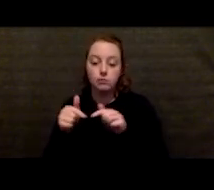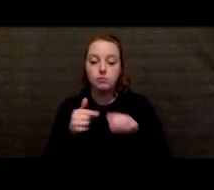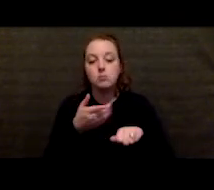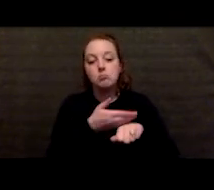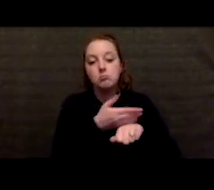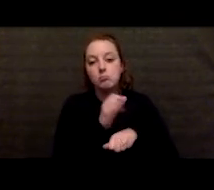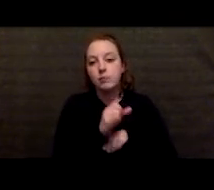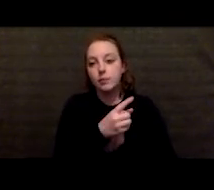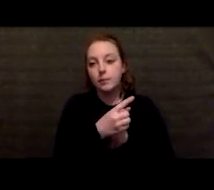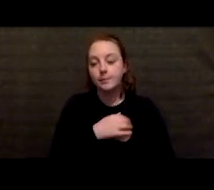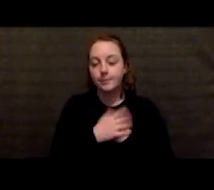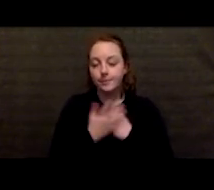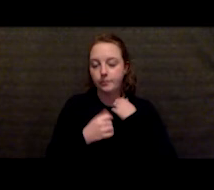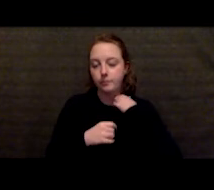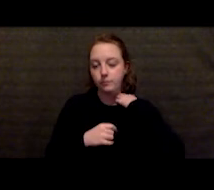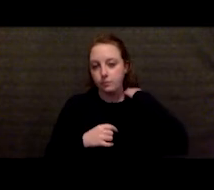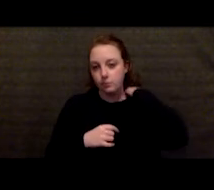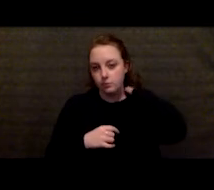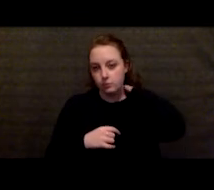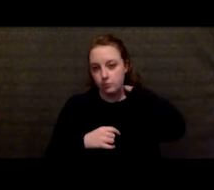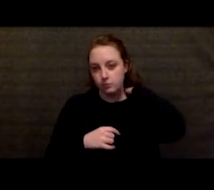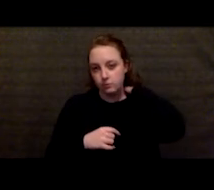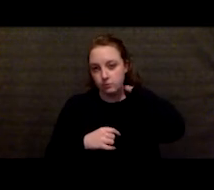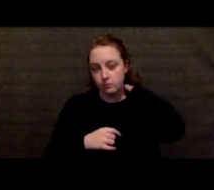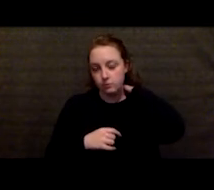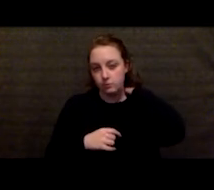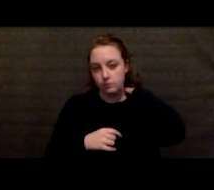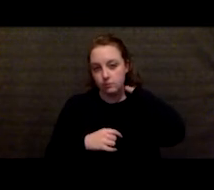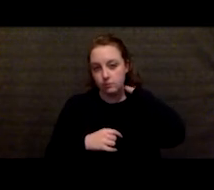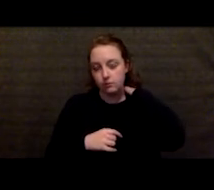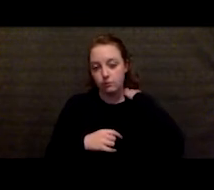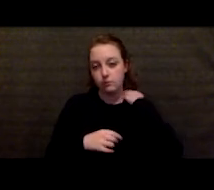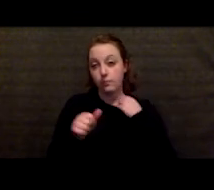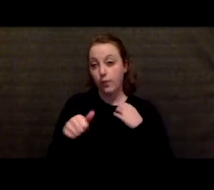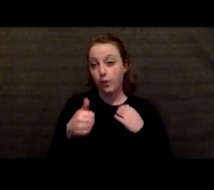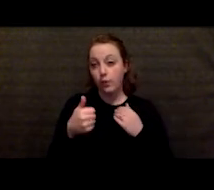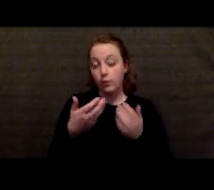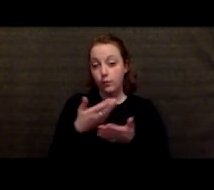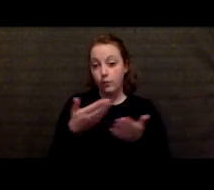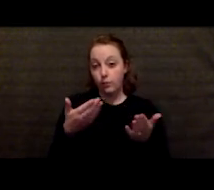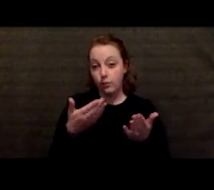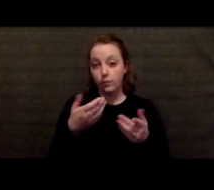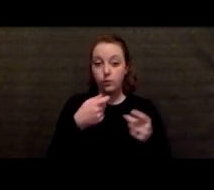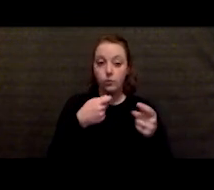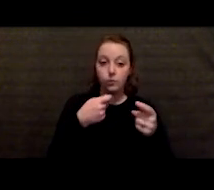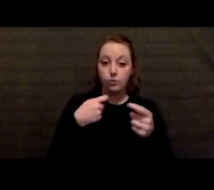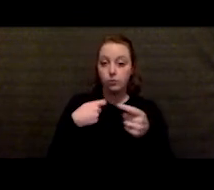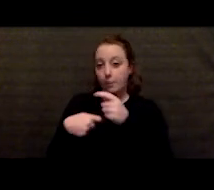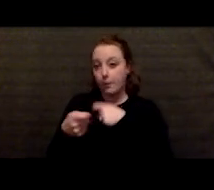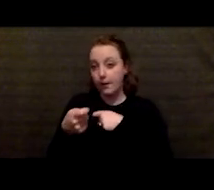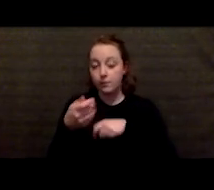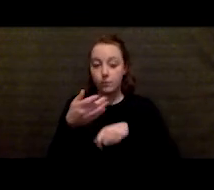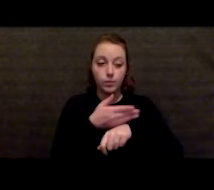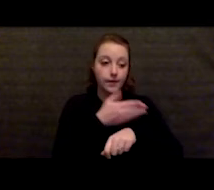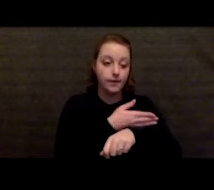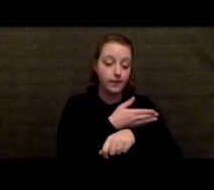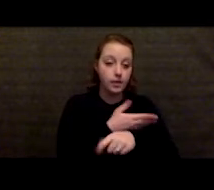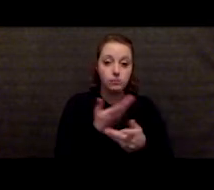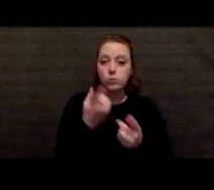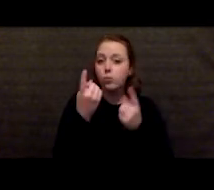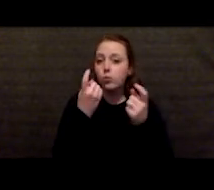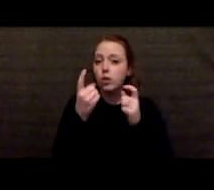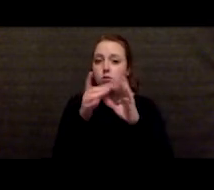So what other thoughts about replacement versus renovation or questions? These are great questions